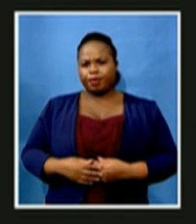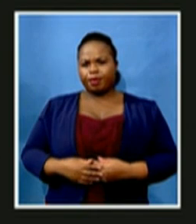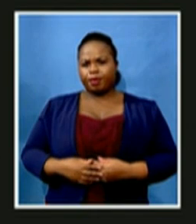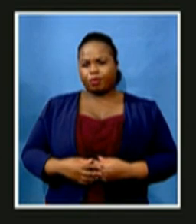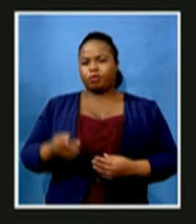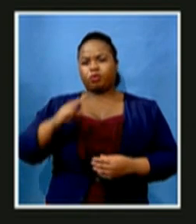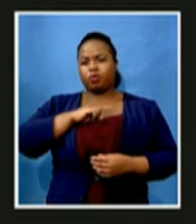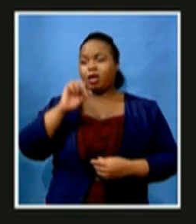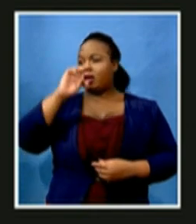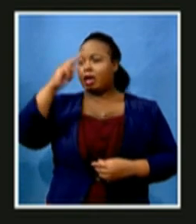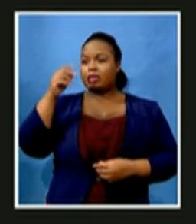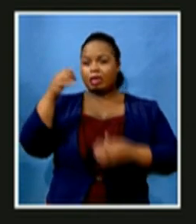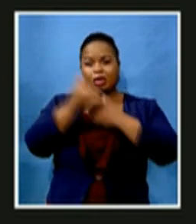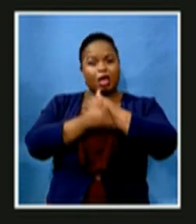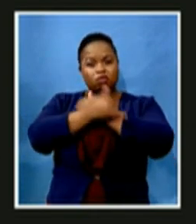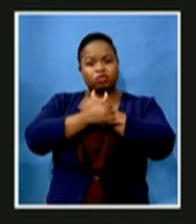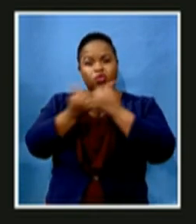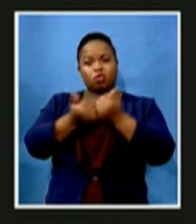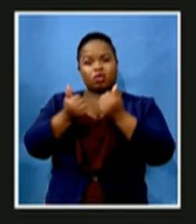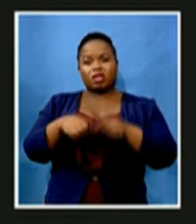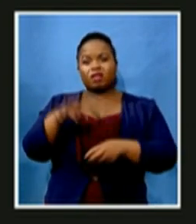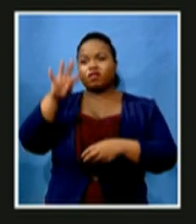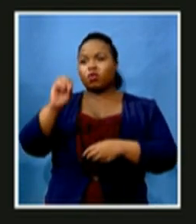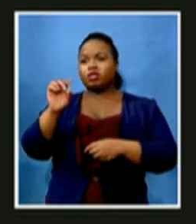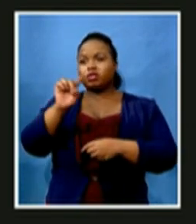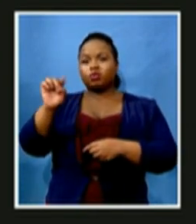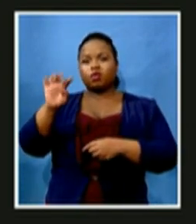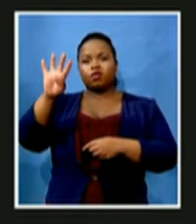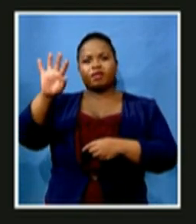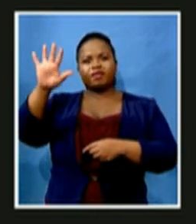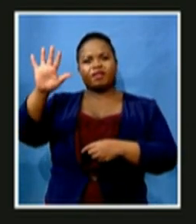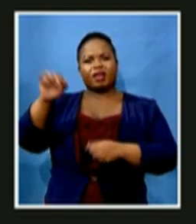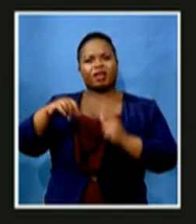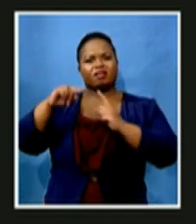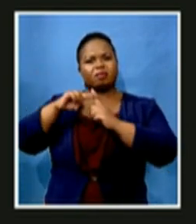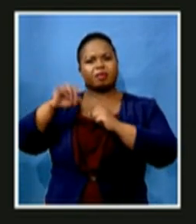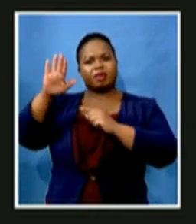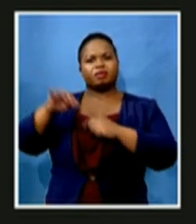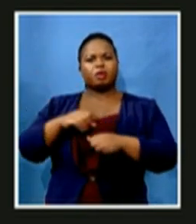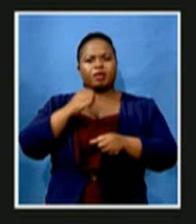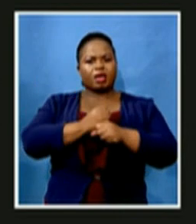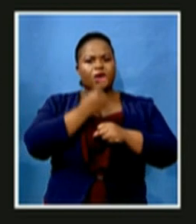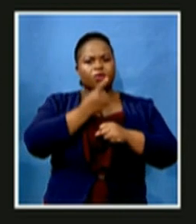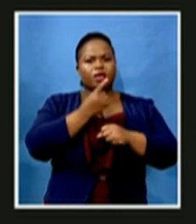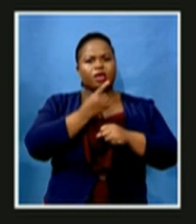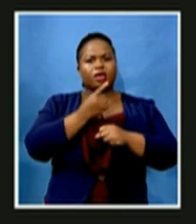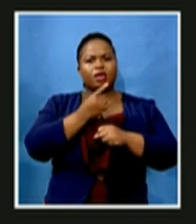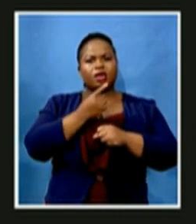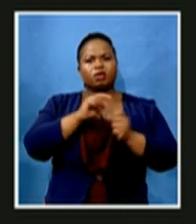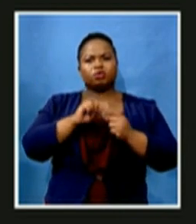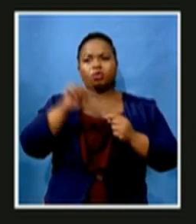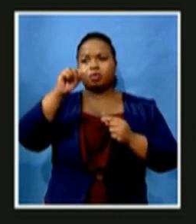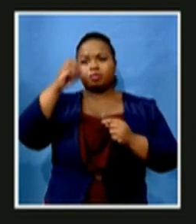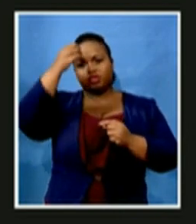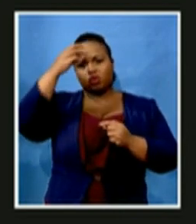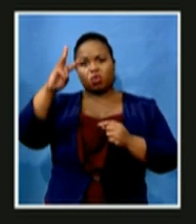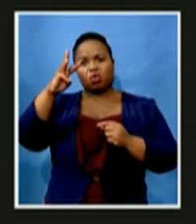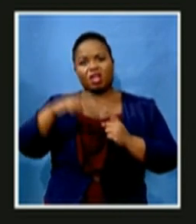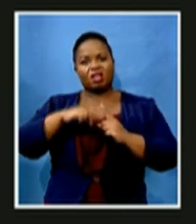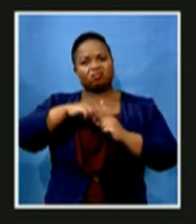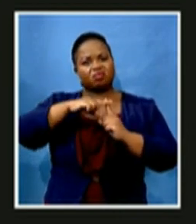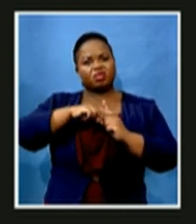you look at Gauteng, look at Pretoria at 25 latitude, very clear, a sunny, cloudless winter,